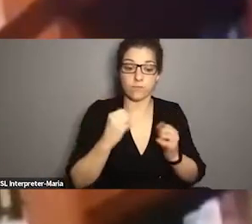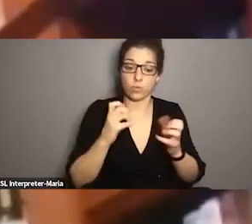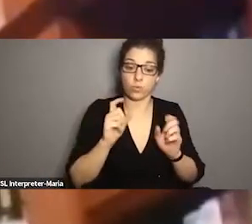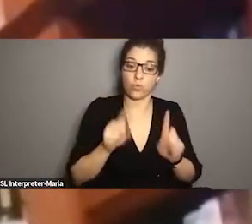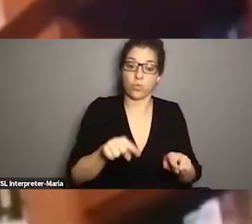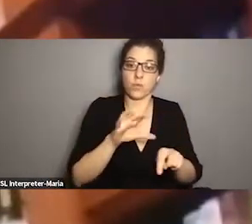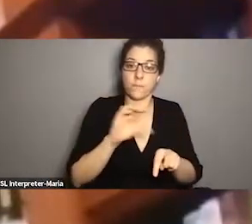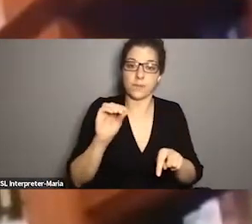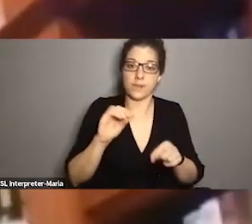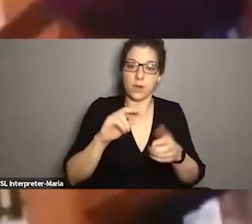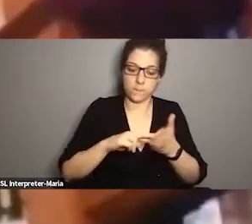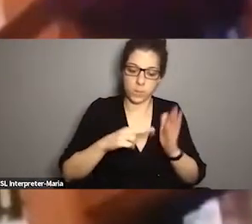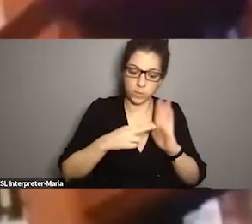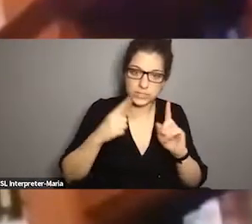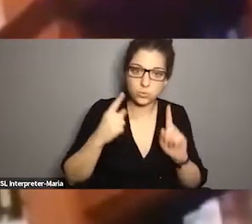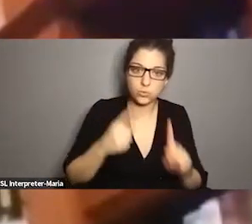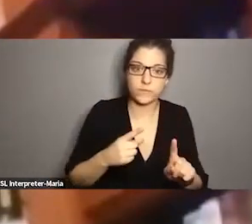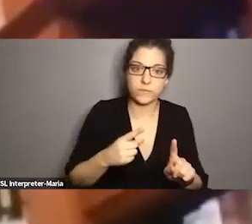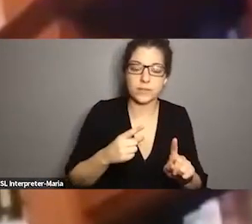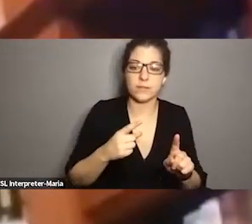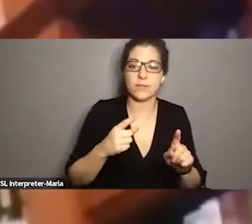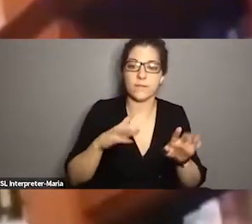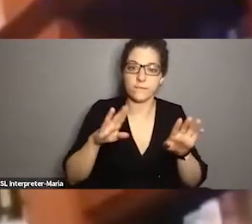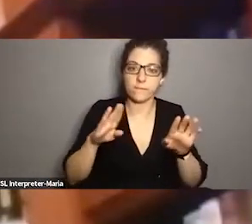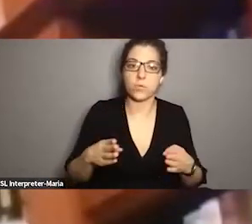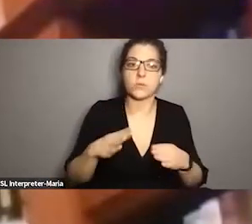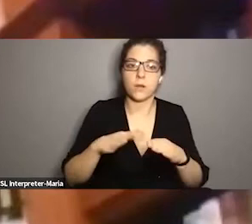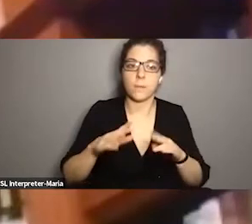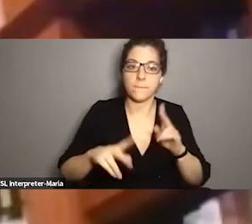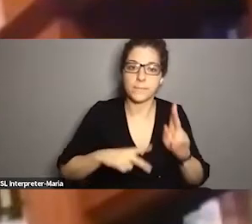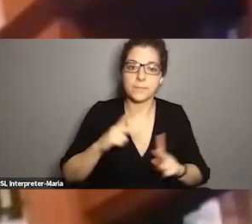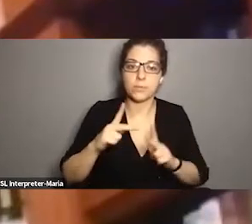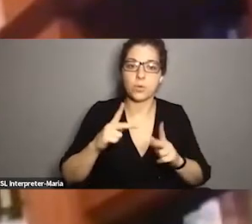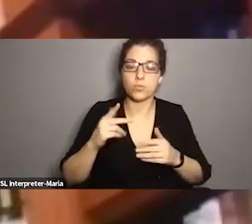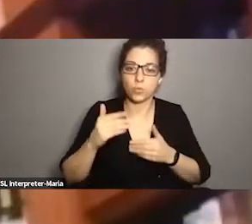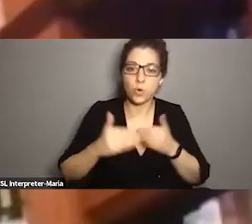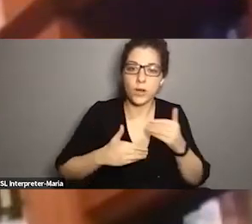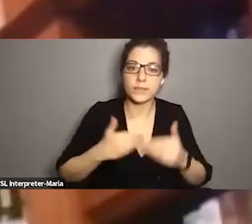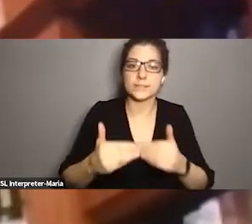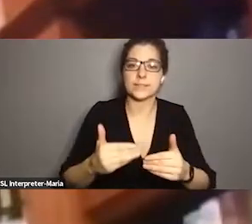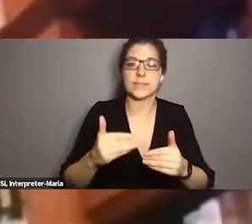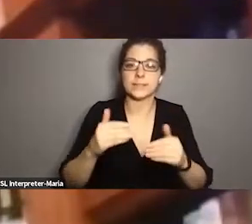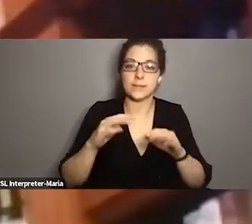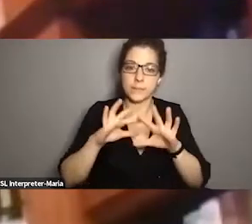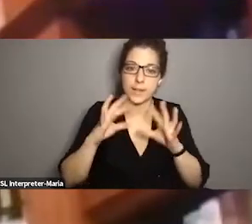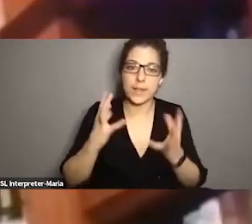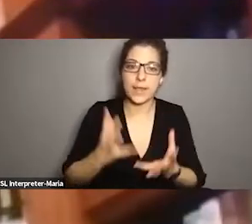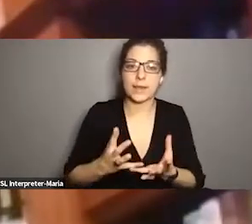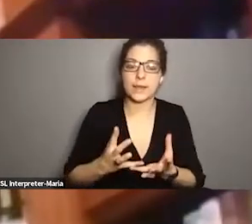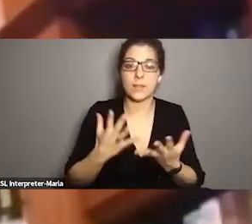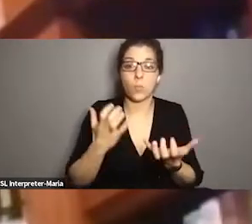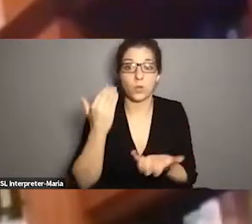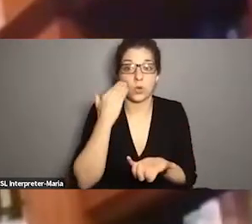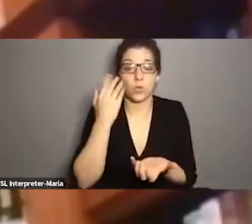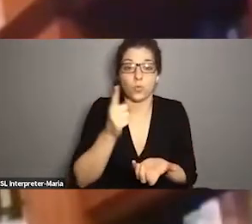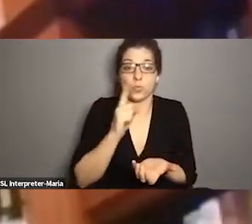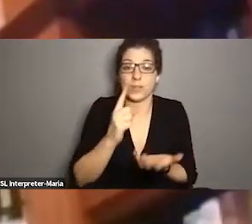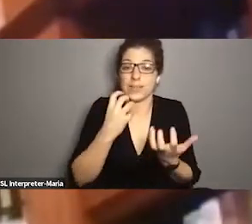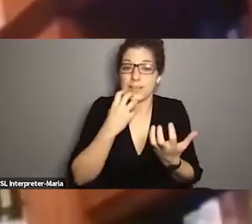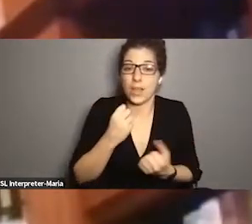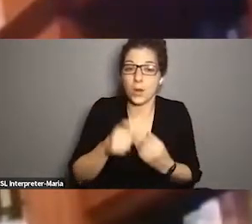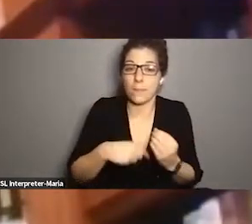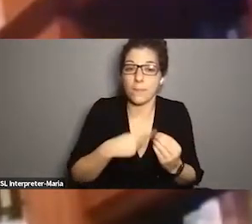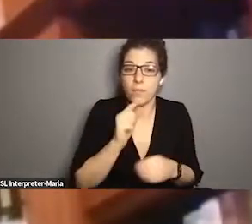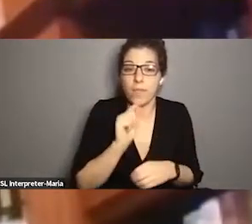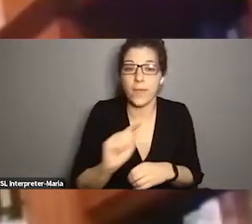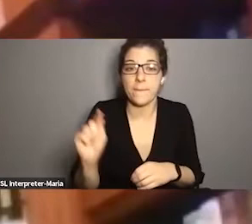are purpose-driven. They are focused on people, processes, and the planet. They want to know that you really care about them, and